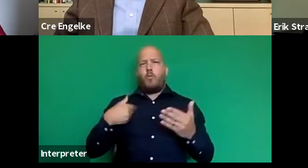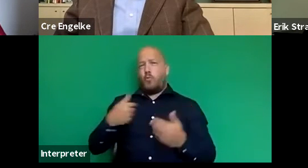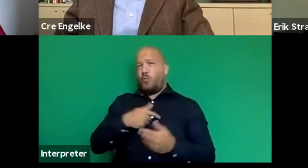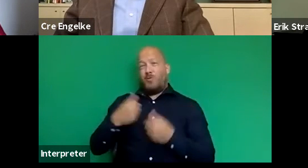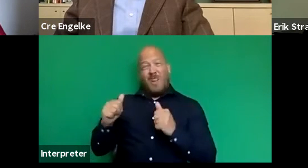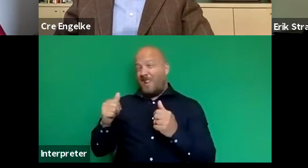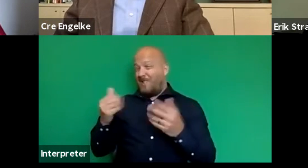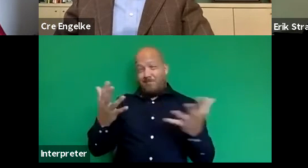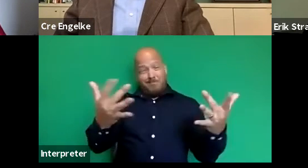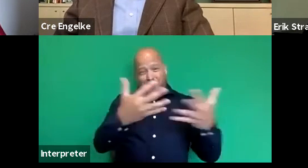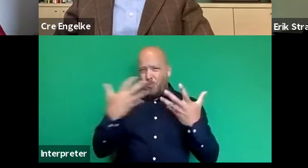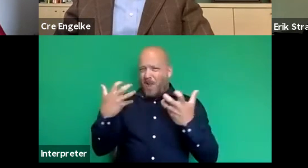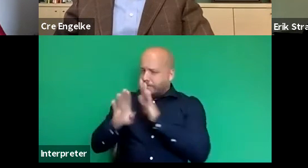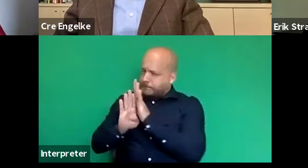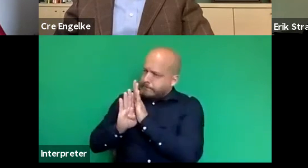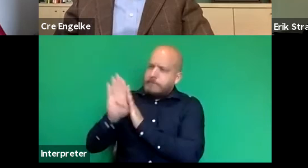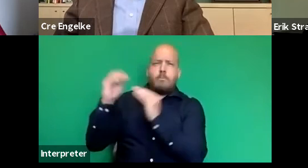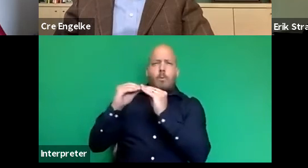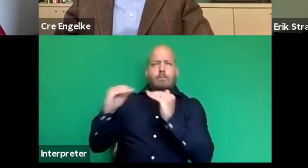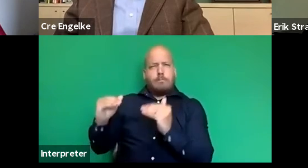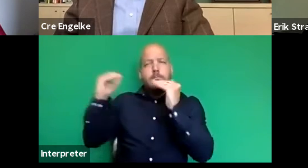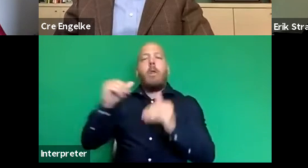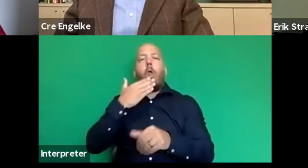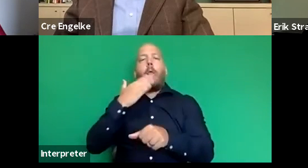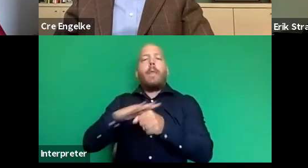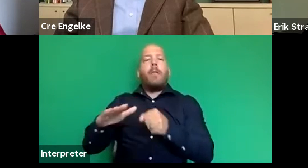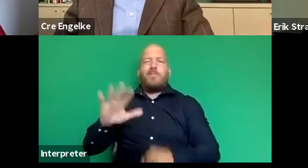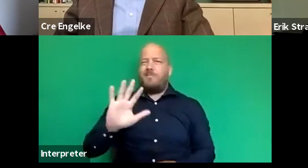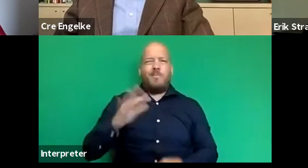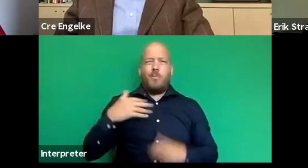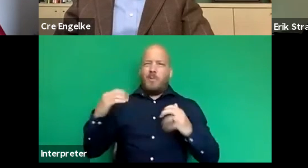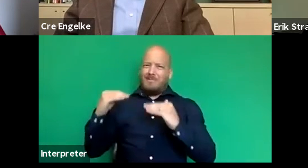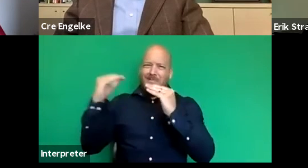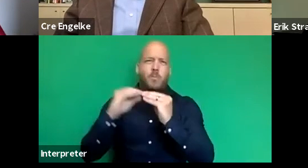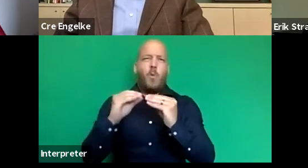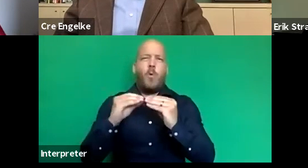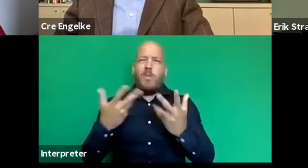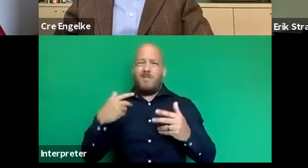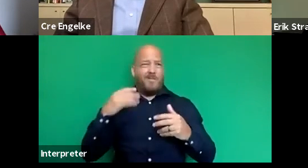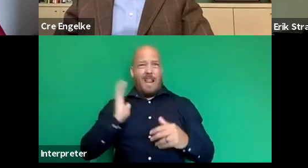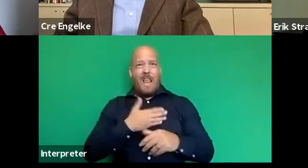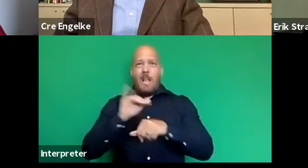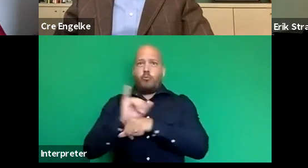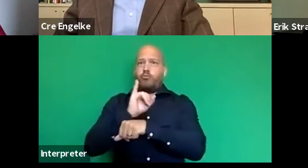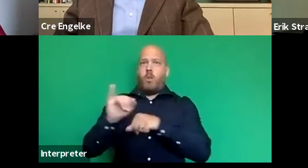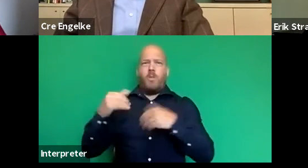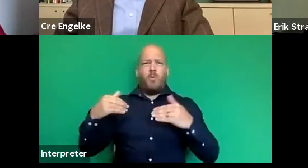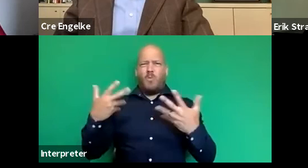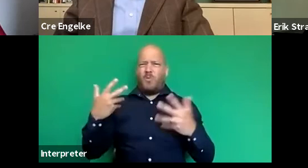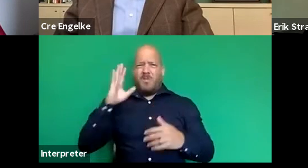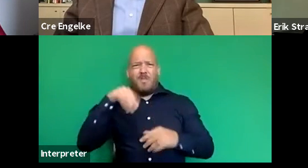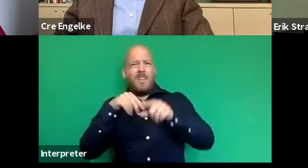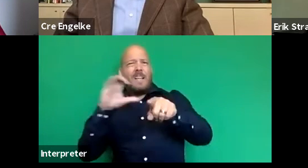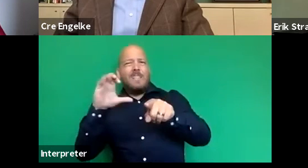So, you know, we've as commercial entities, I know Cree and Linda do serious academic work, but as